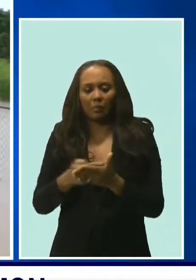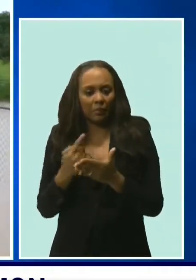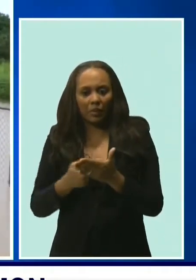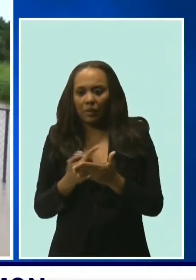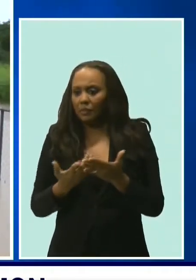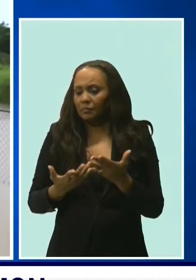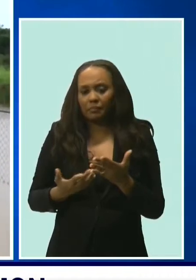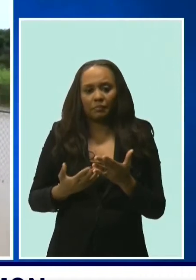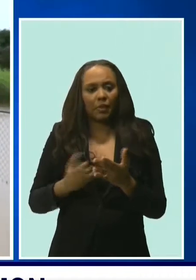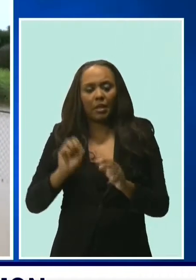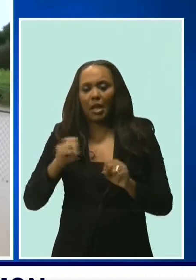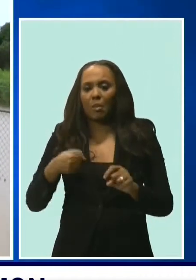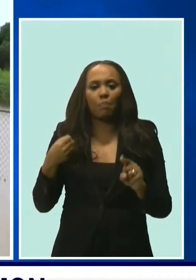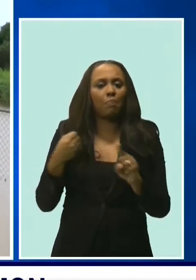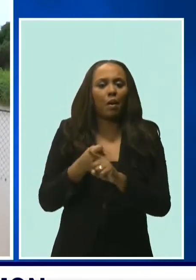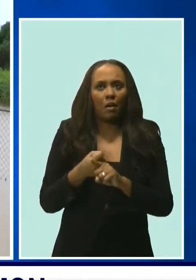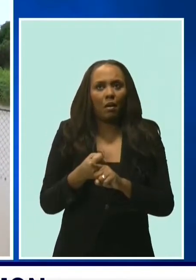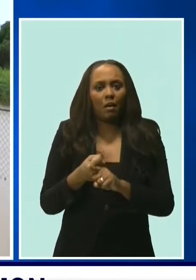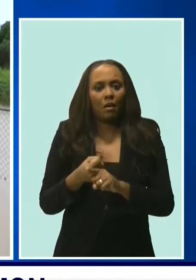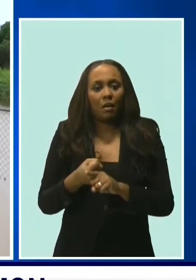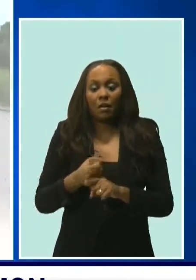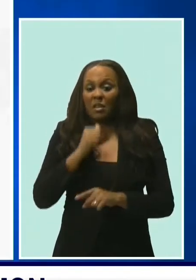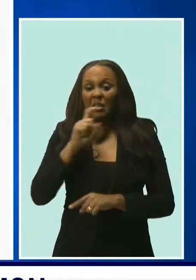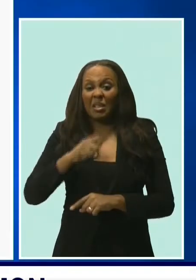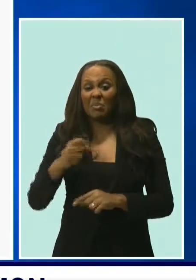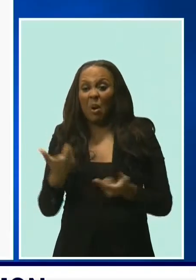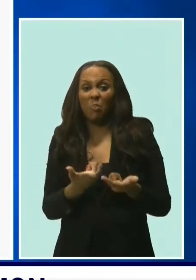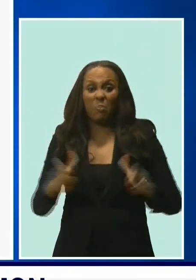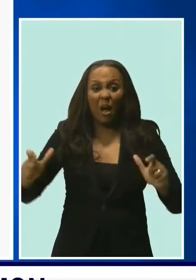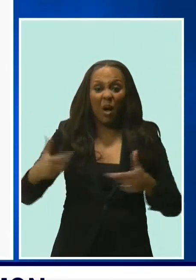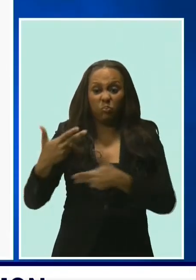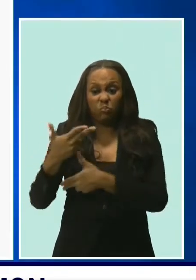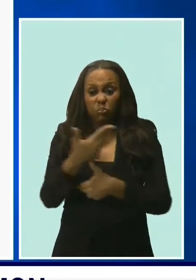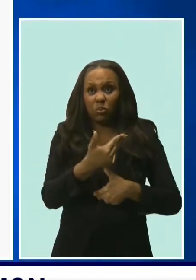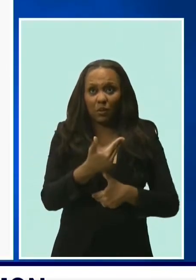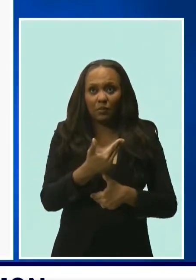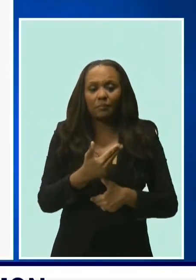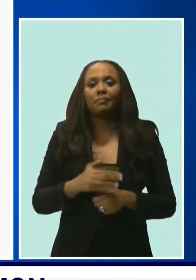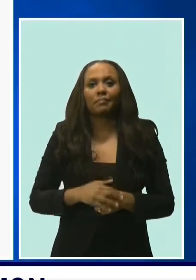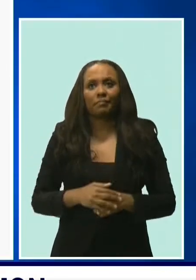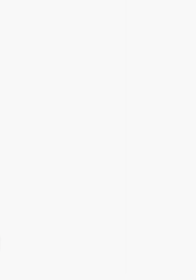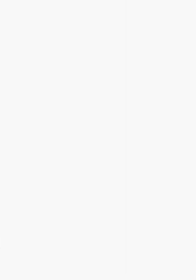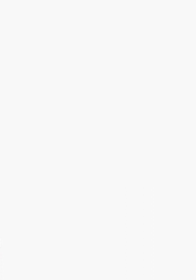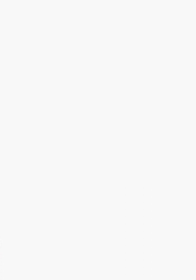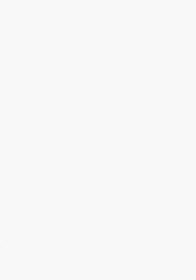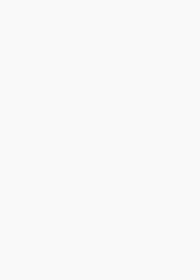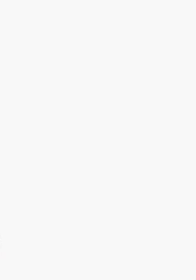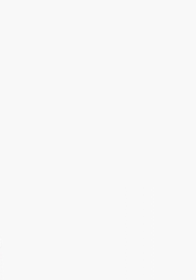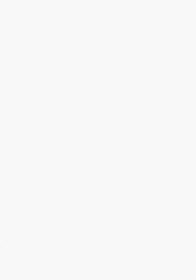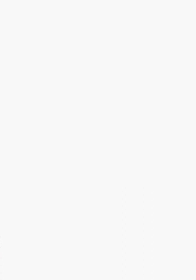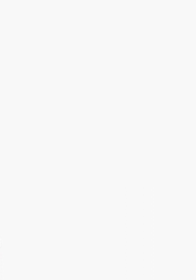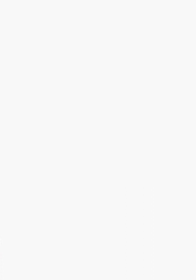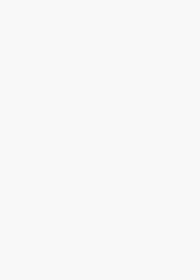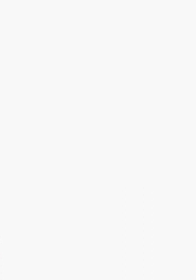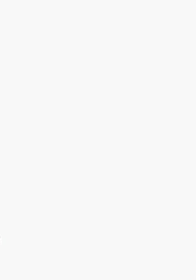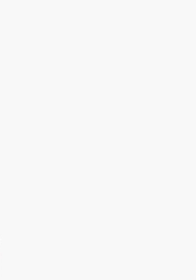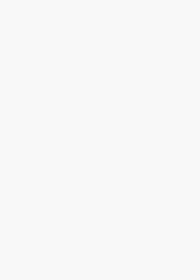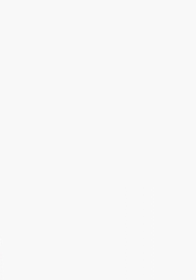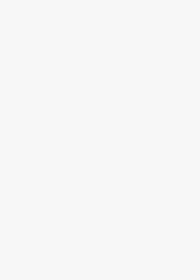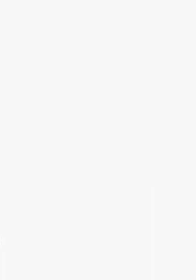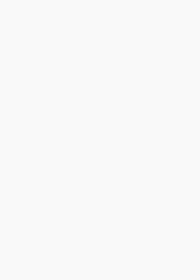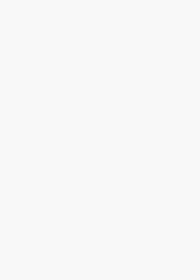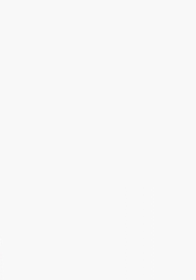a new director of customer care, collection, credit management, and communications. However, Minister Abrams says there is no such thing